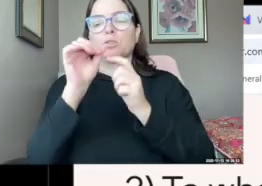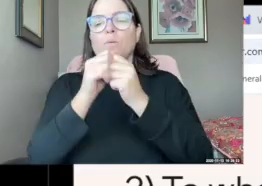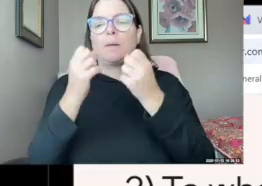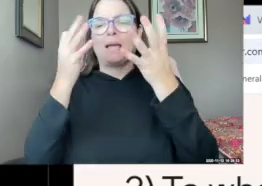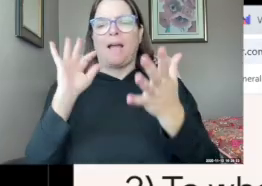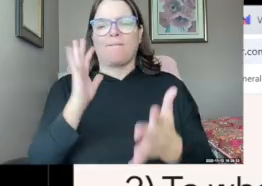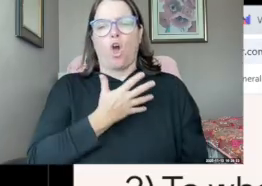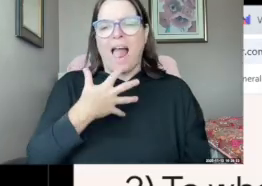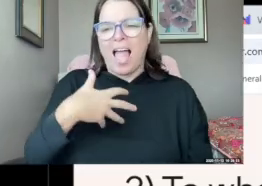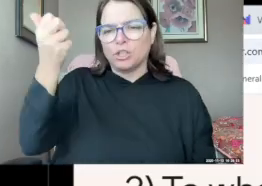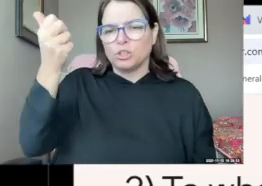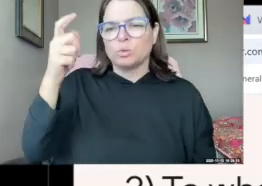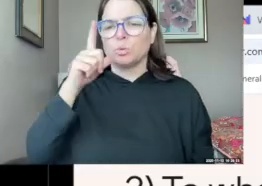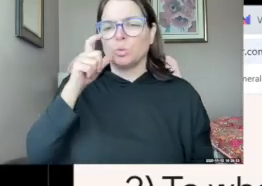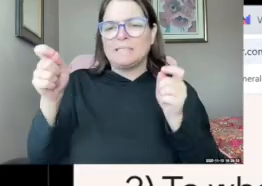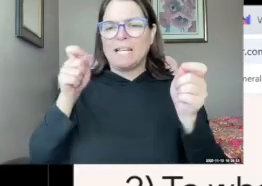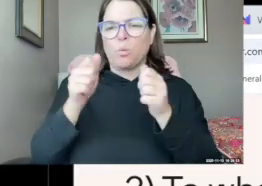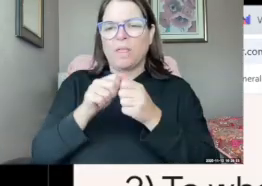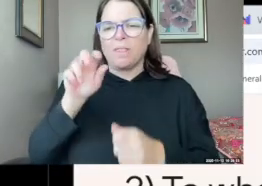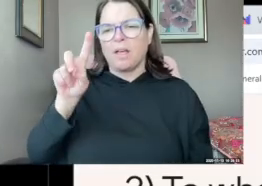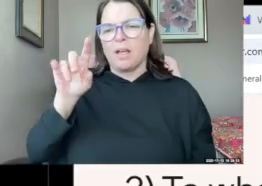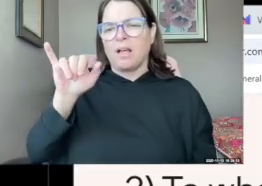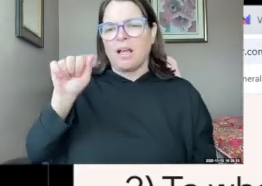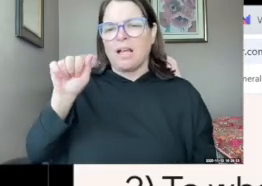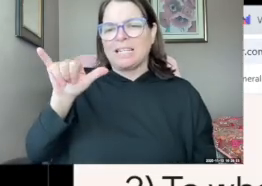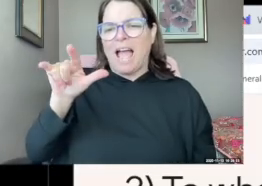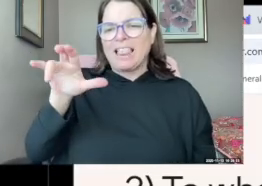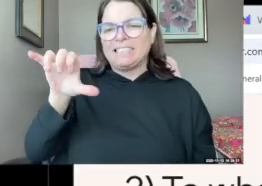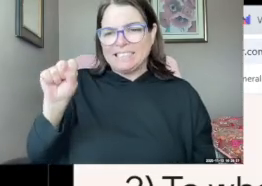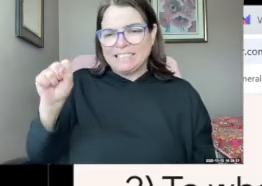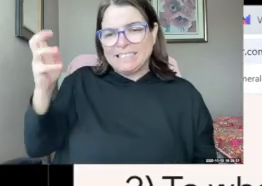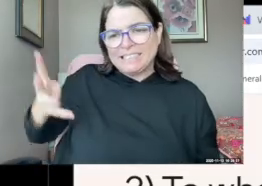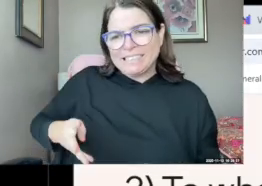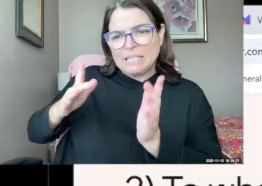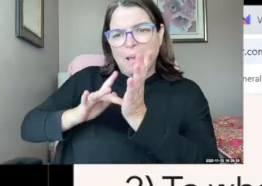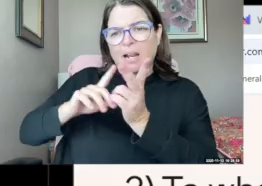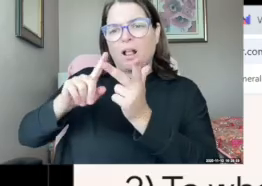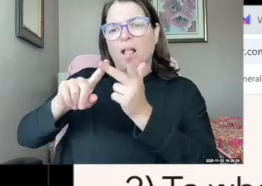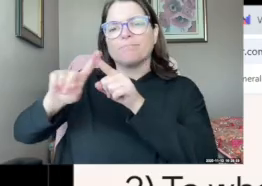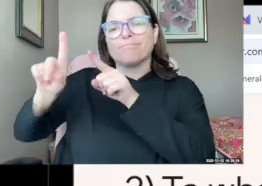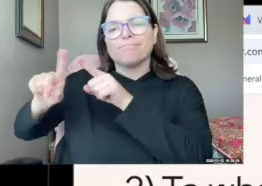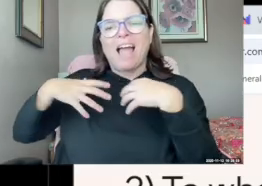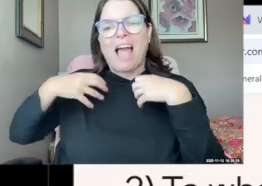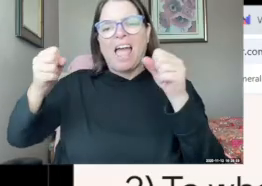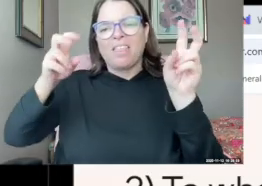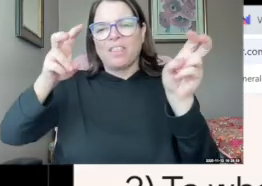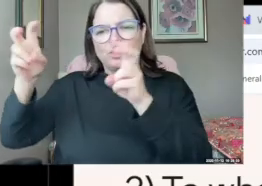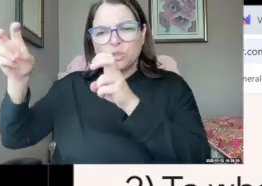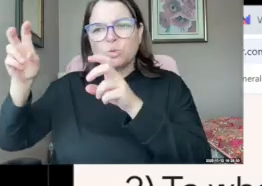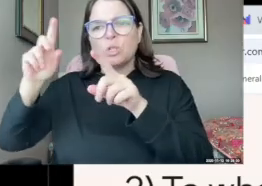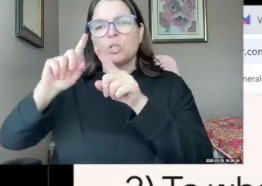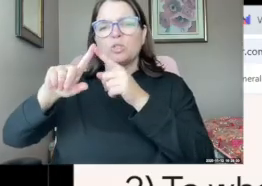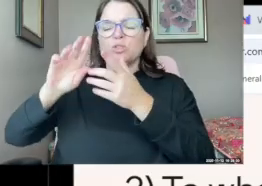of our communities, especially with many of our elders that are dealing with dialysis, that are dealing with numerous